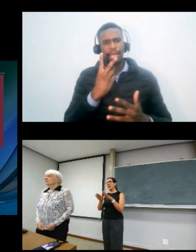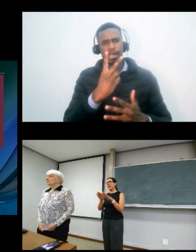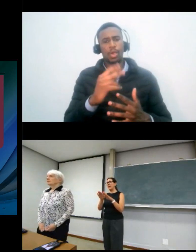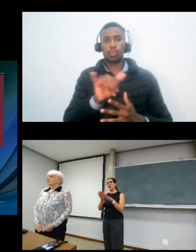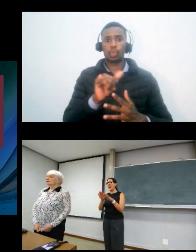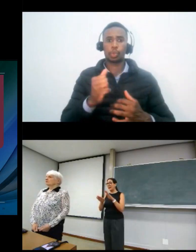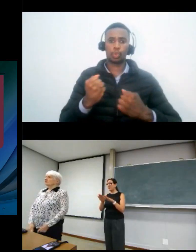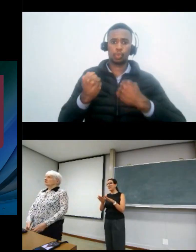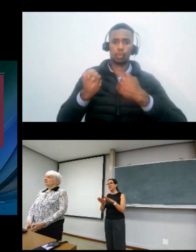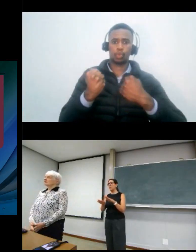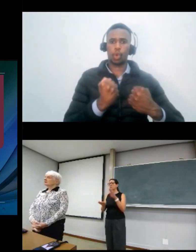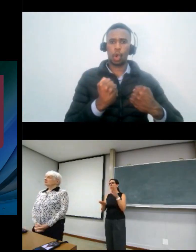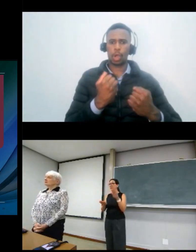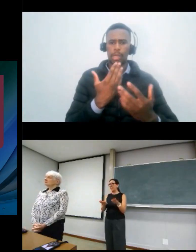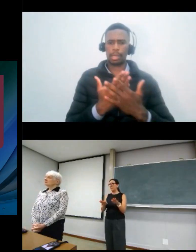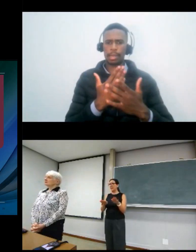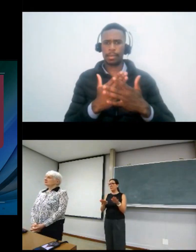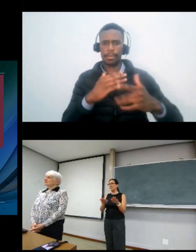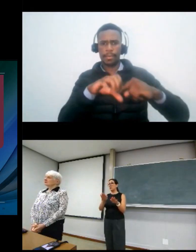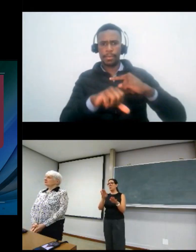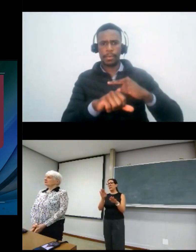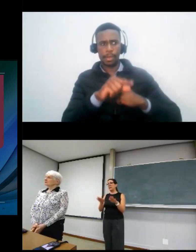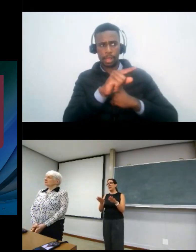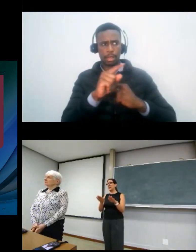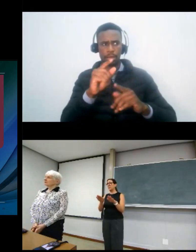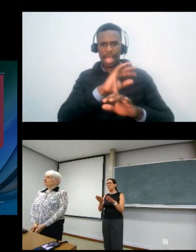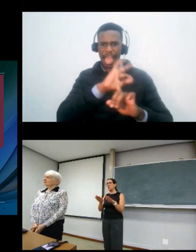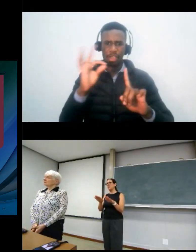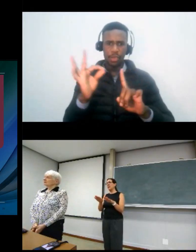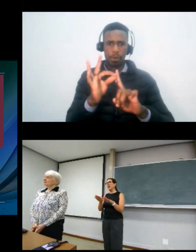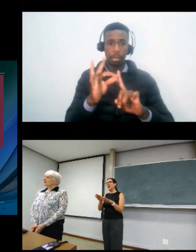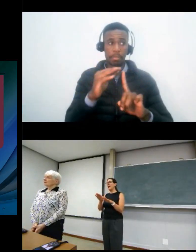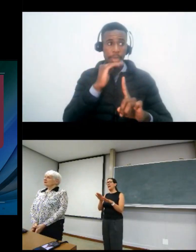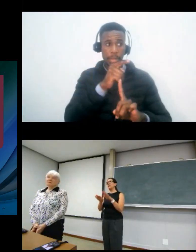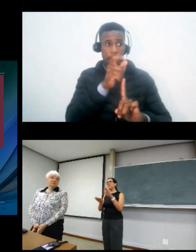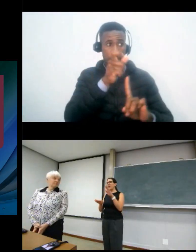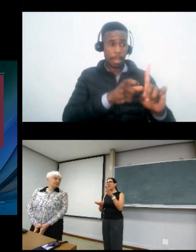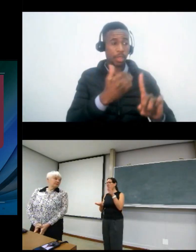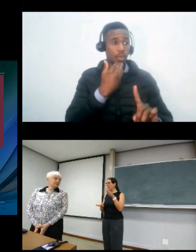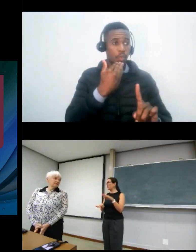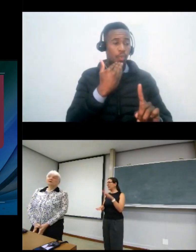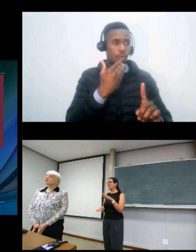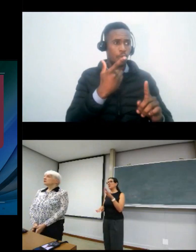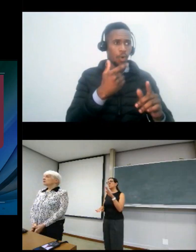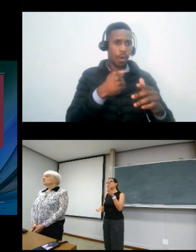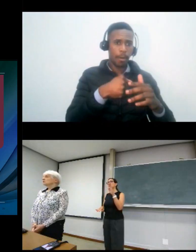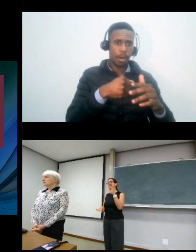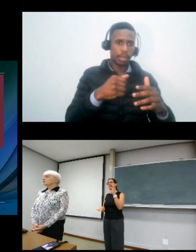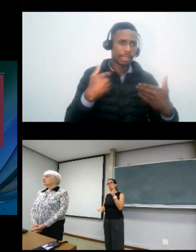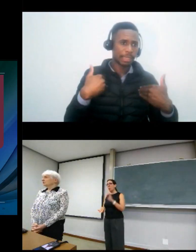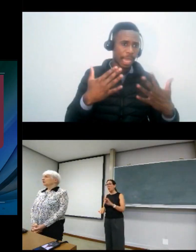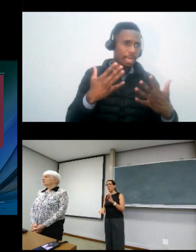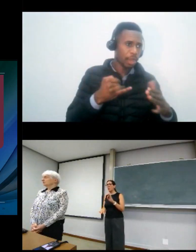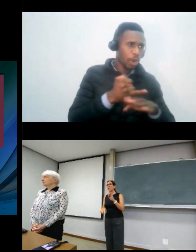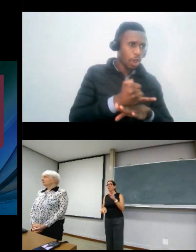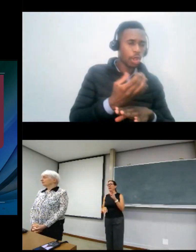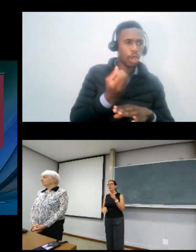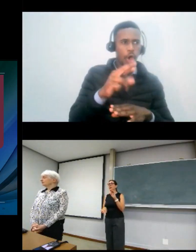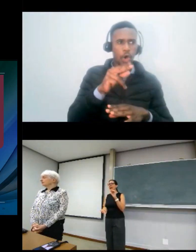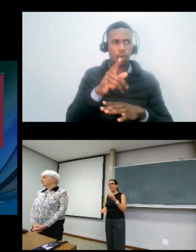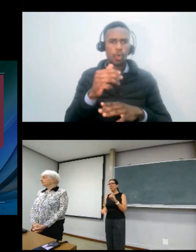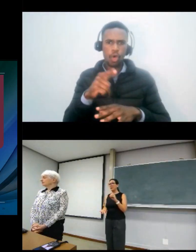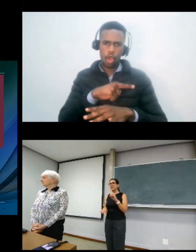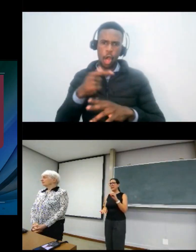of accuracy, whether it was age of acquisition or length of exposure. And we found that age of acquisition was